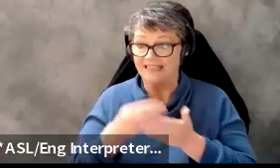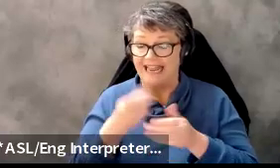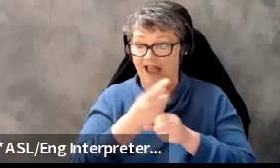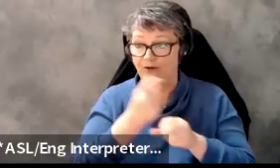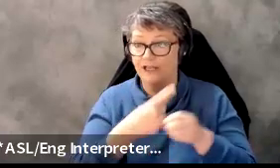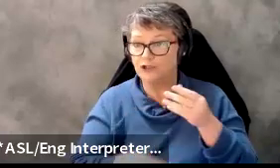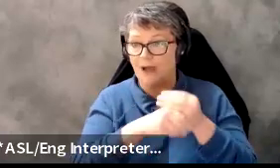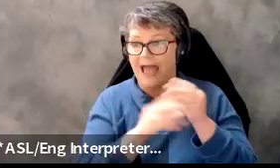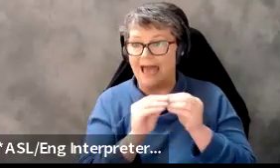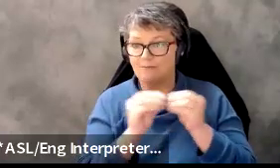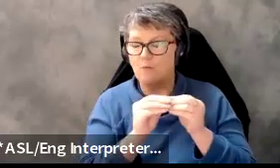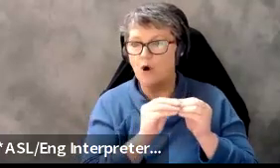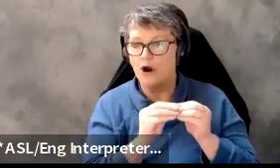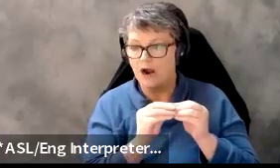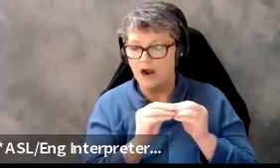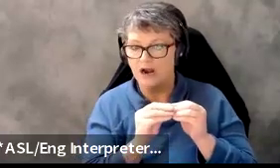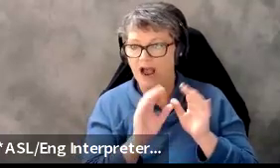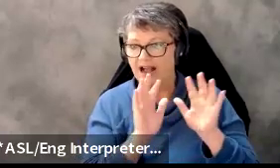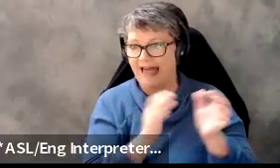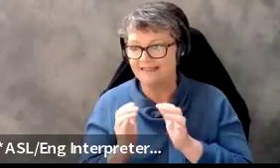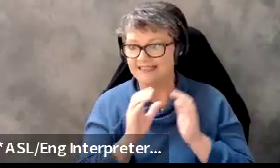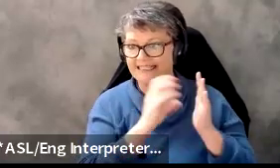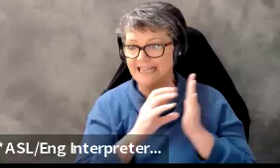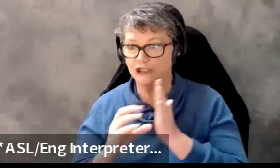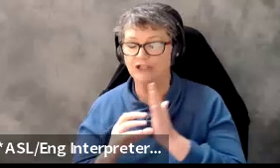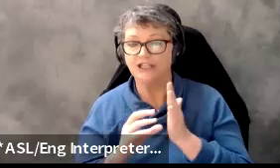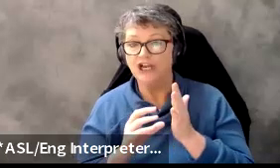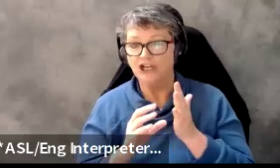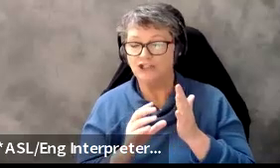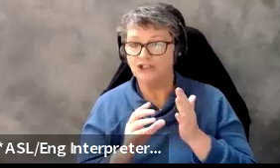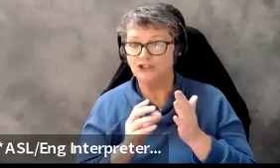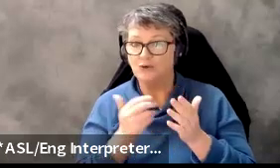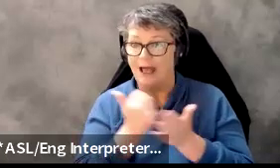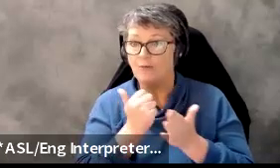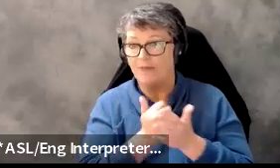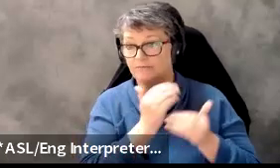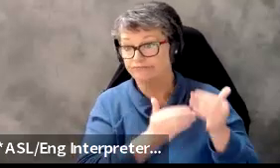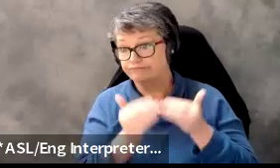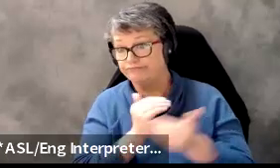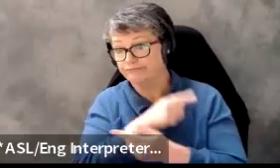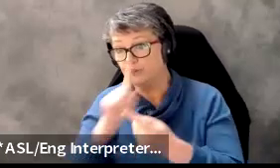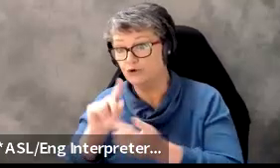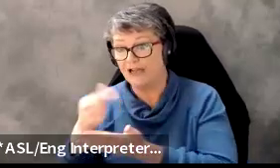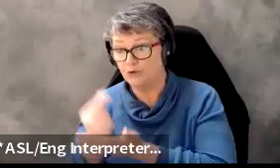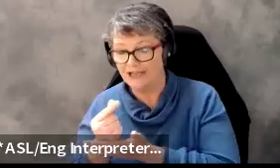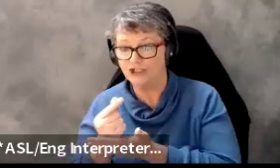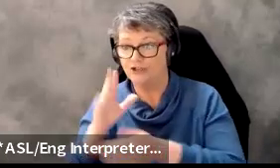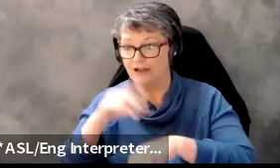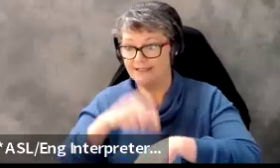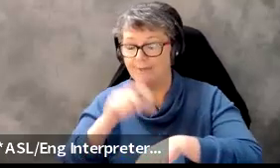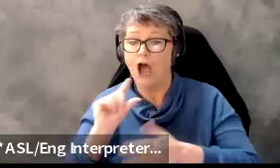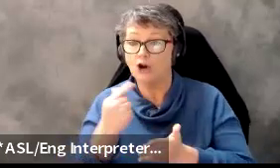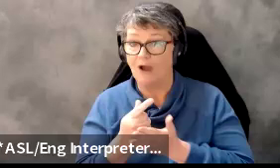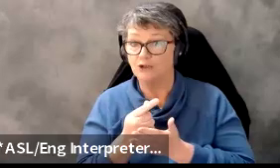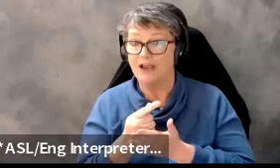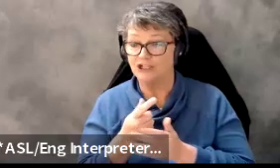add more sections to help students move through to graduation in a more timely way. And that is exactly what happened. Our graduation rates